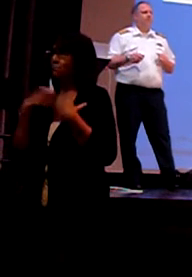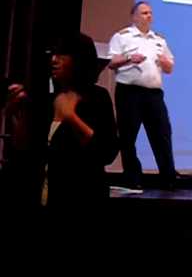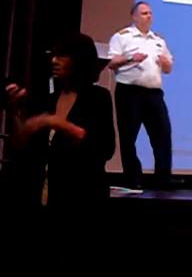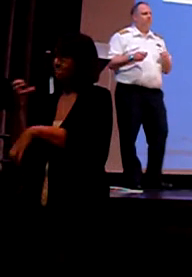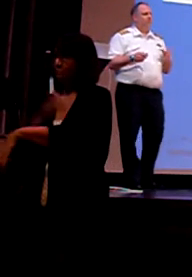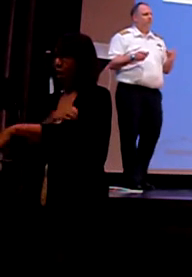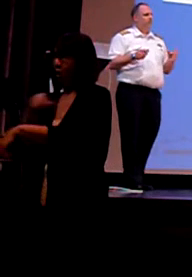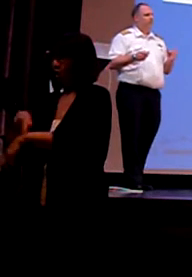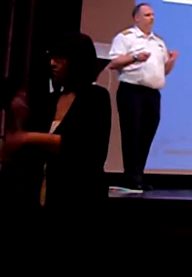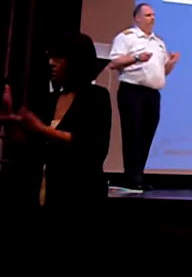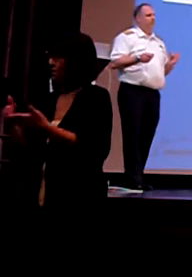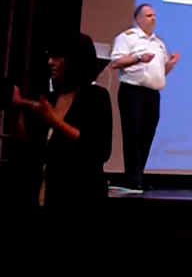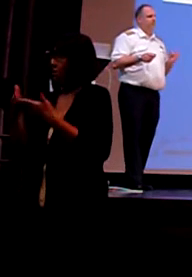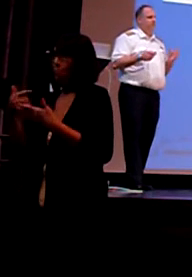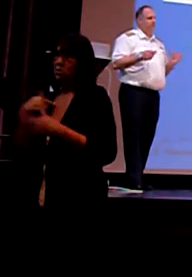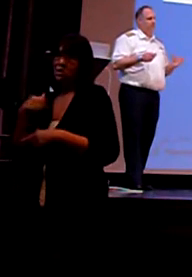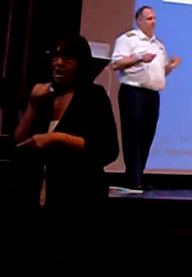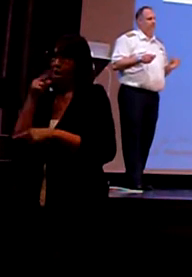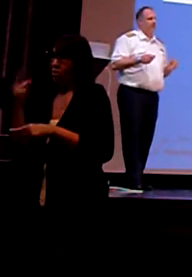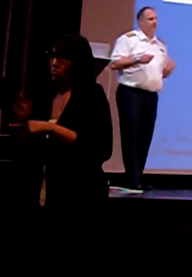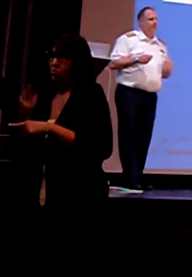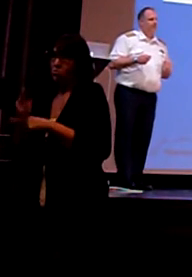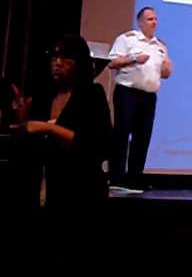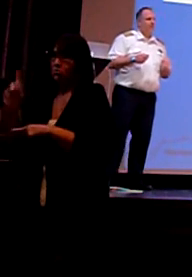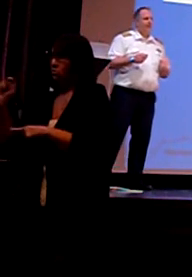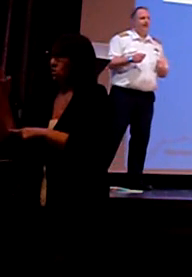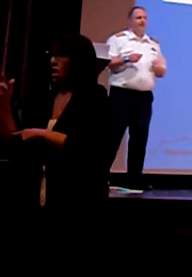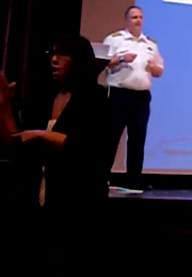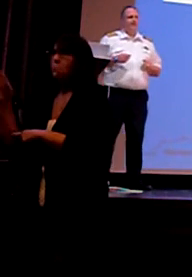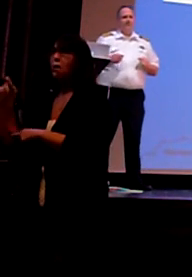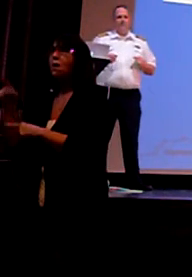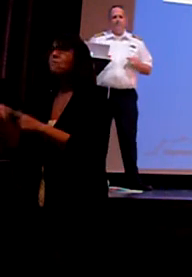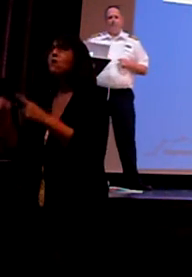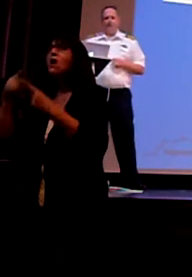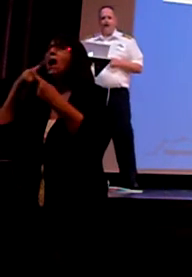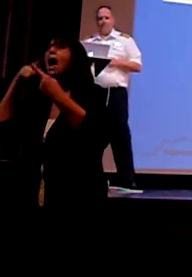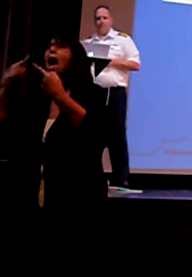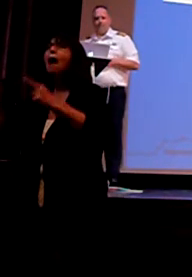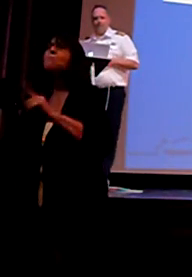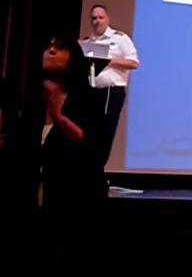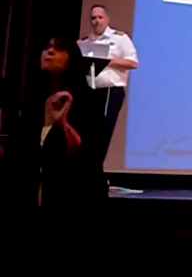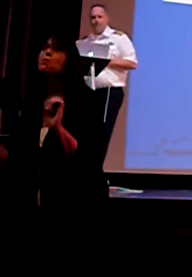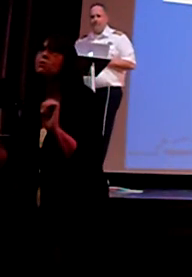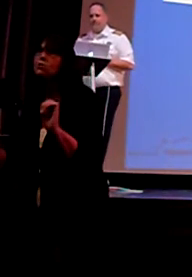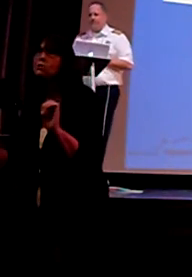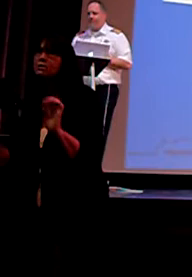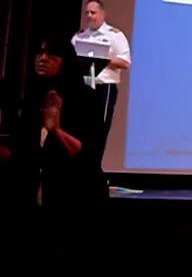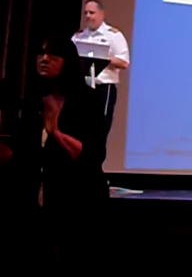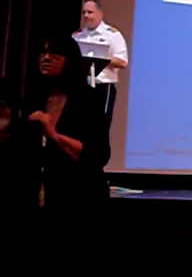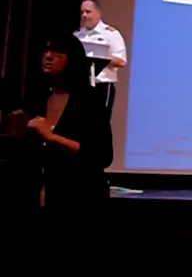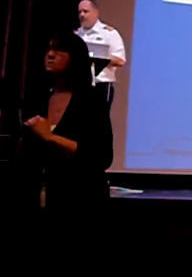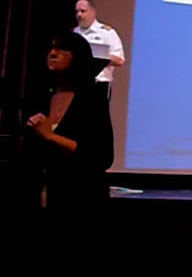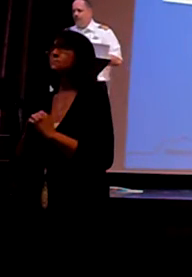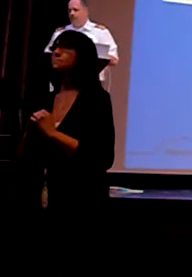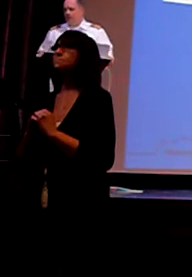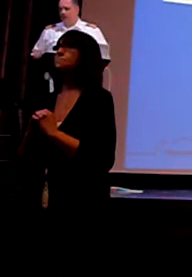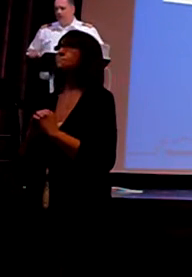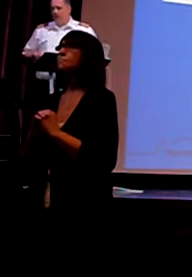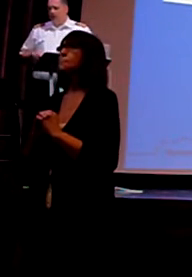this ship, so we didn't really use them. It was just there in case something happened.